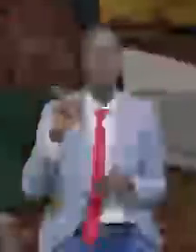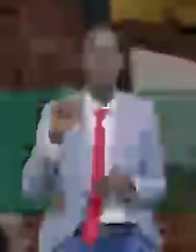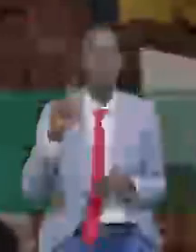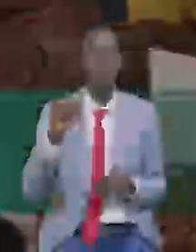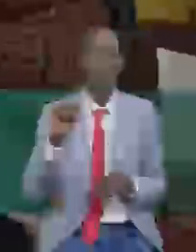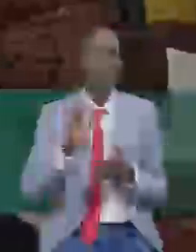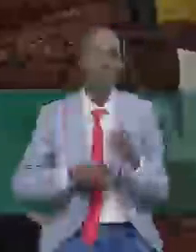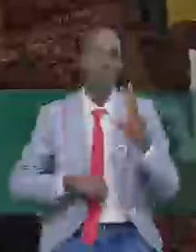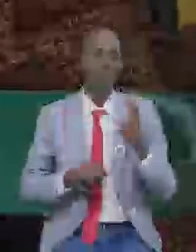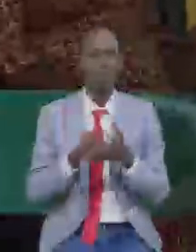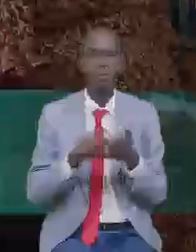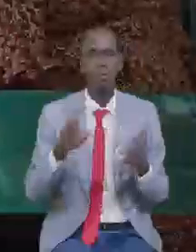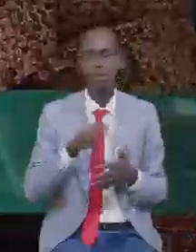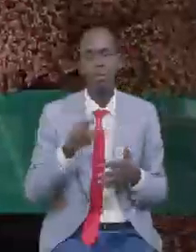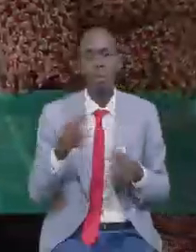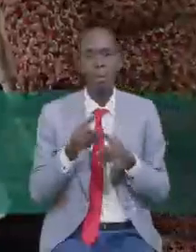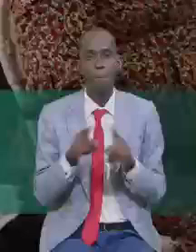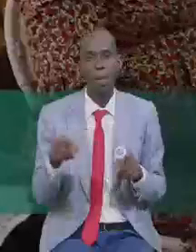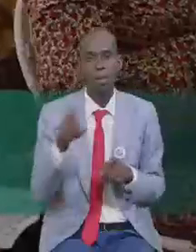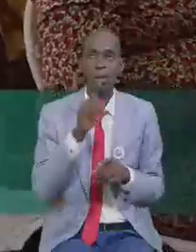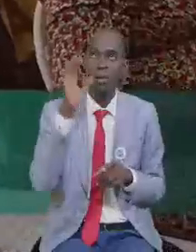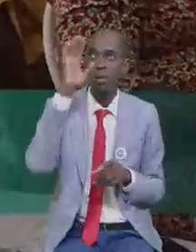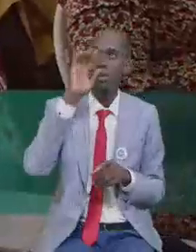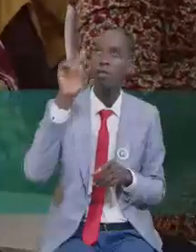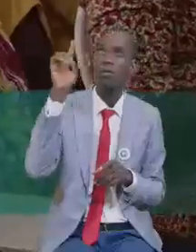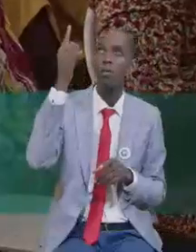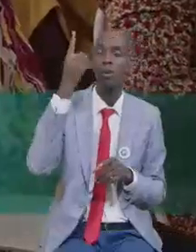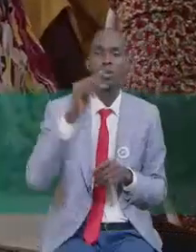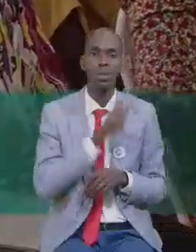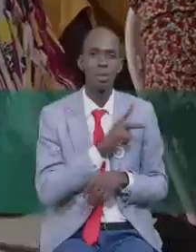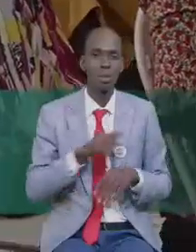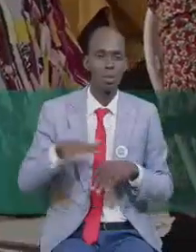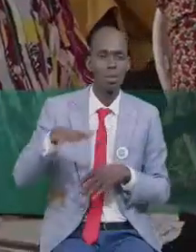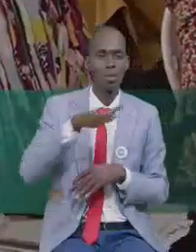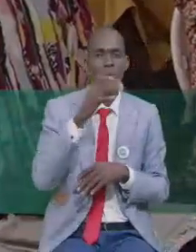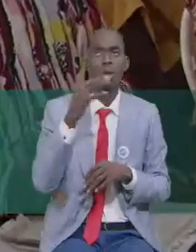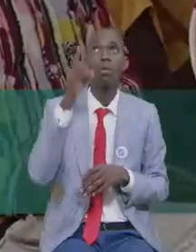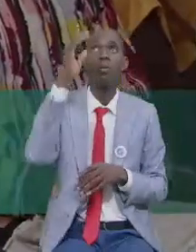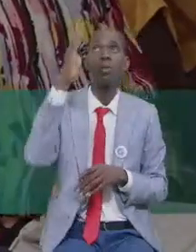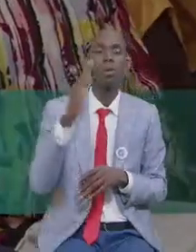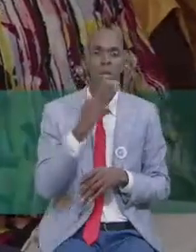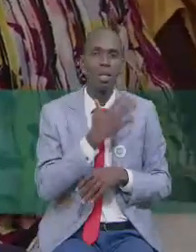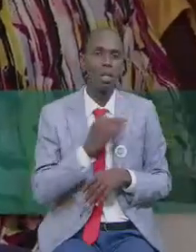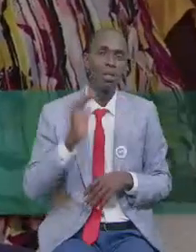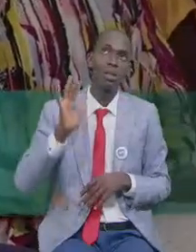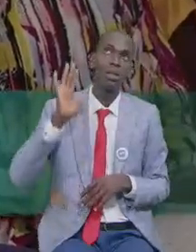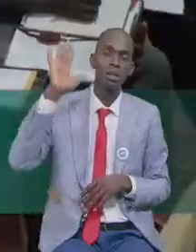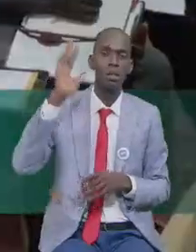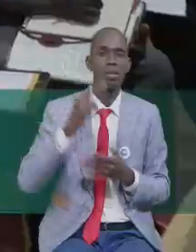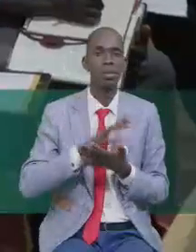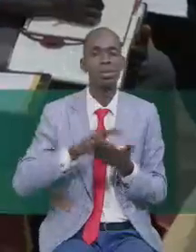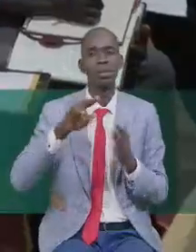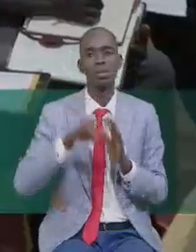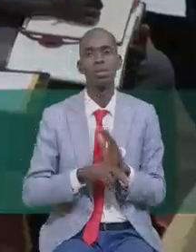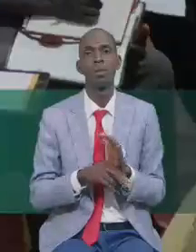verse 33, but seek ye first the kingdom of God and his righteousness,